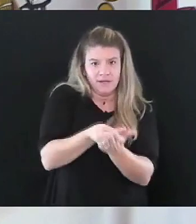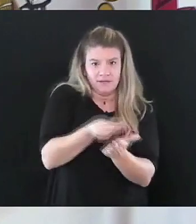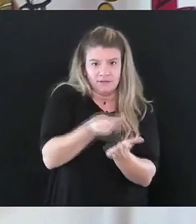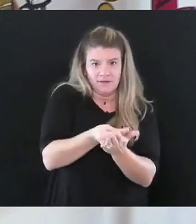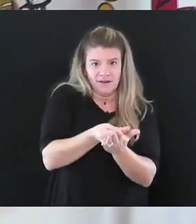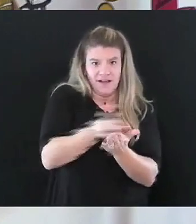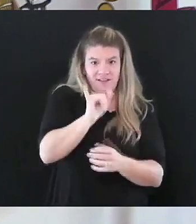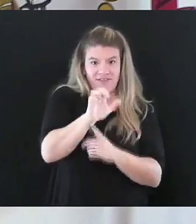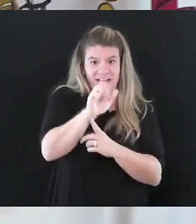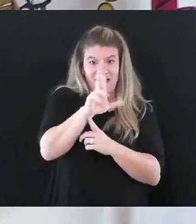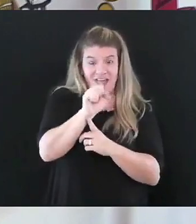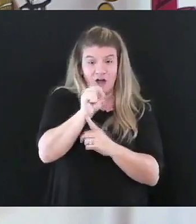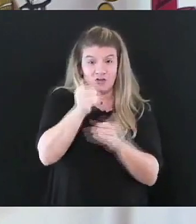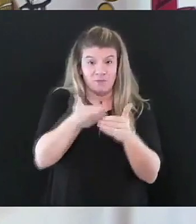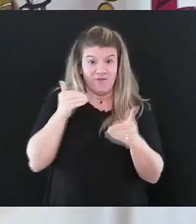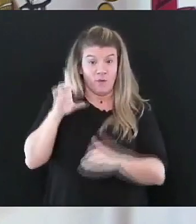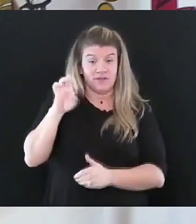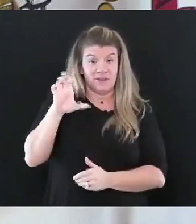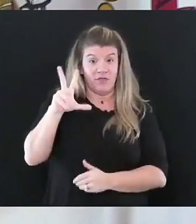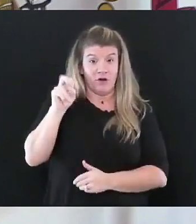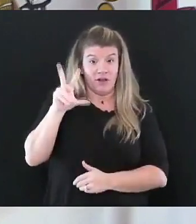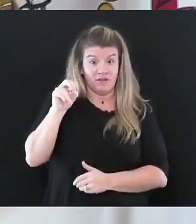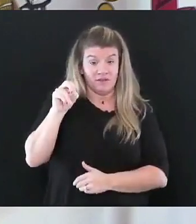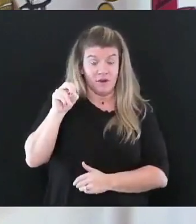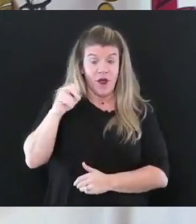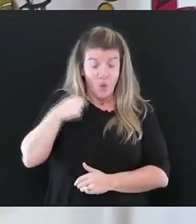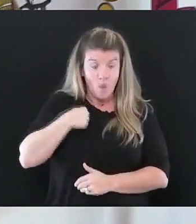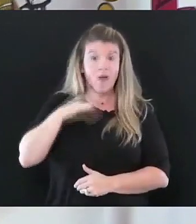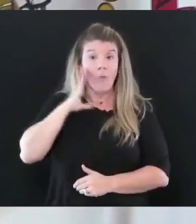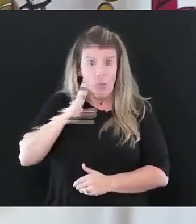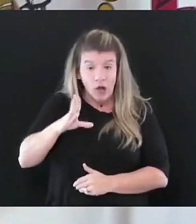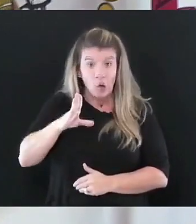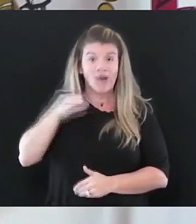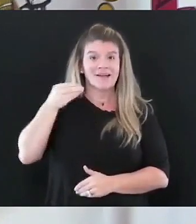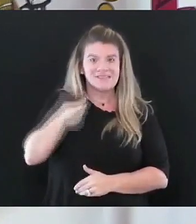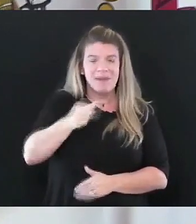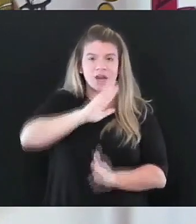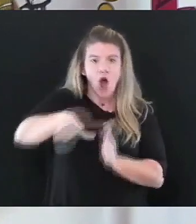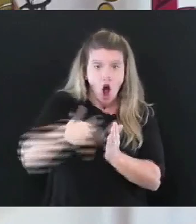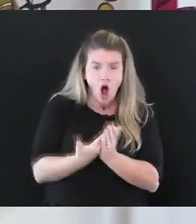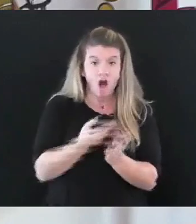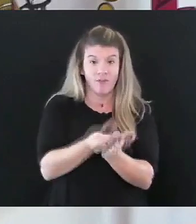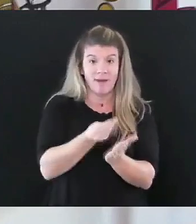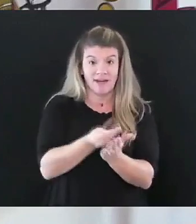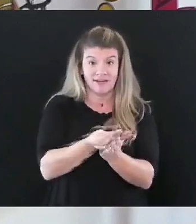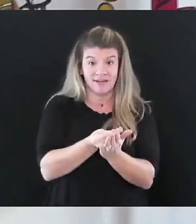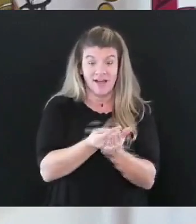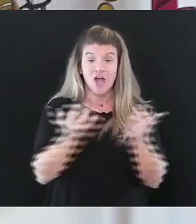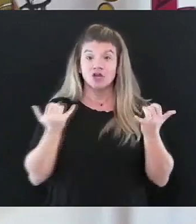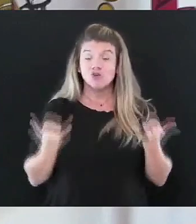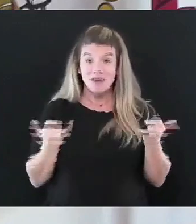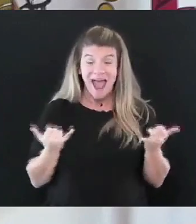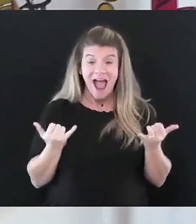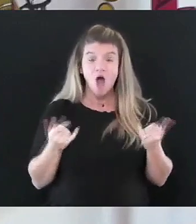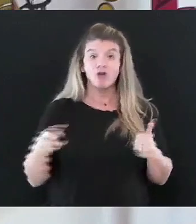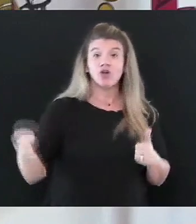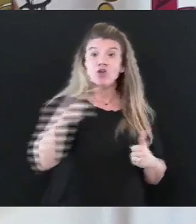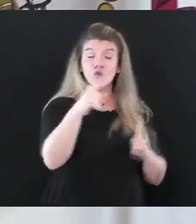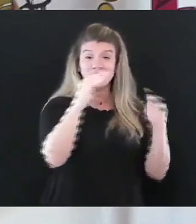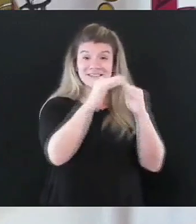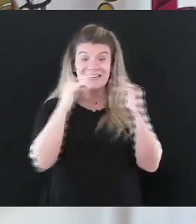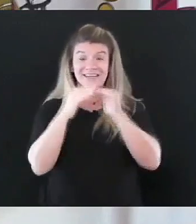money before December the 30th, one way or another. So from the standpoint now of the cities and the